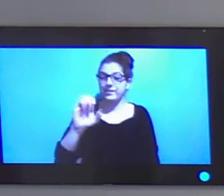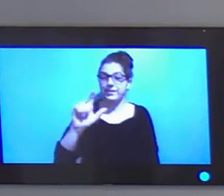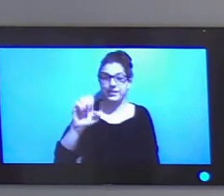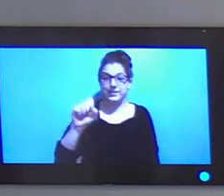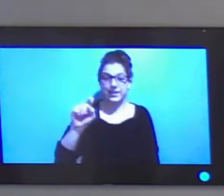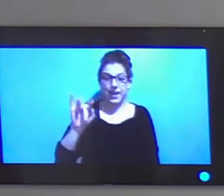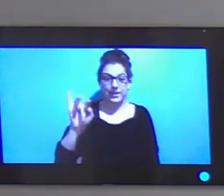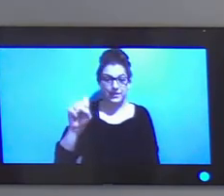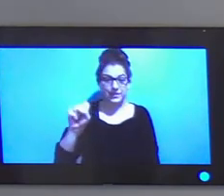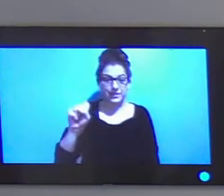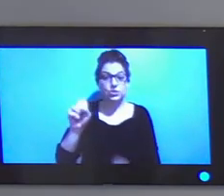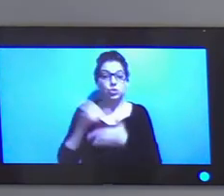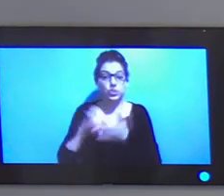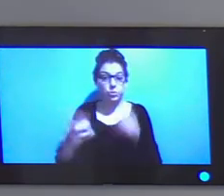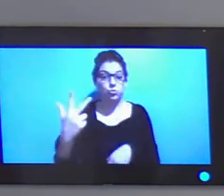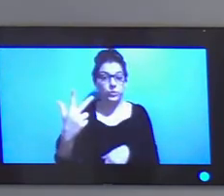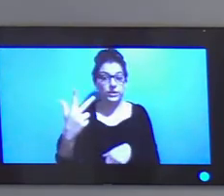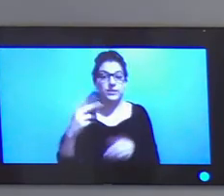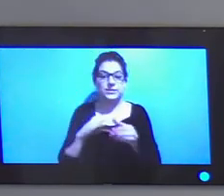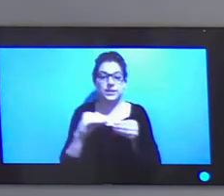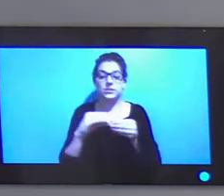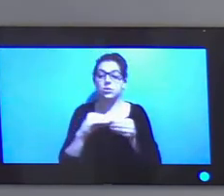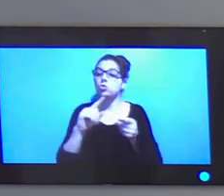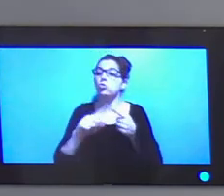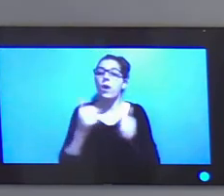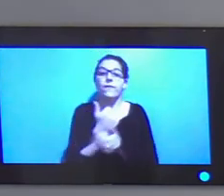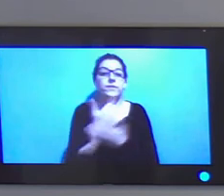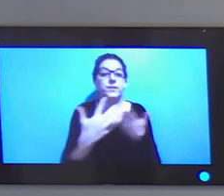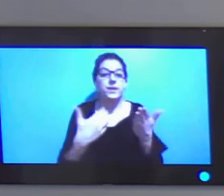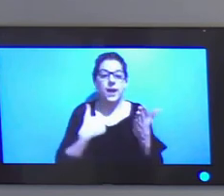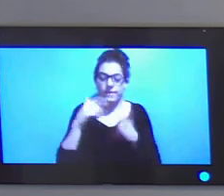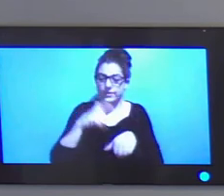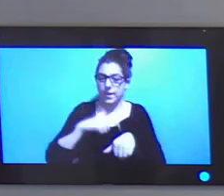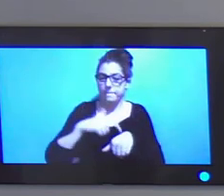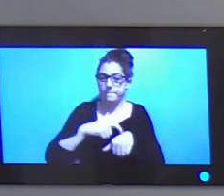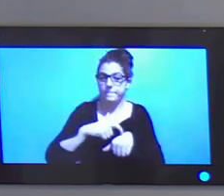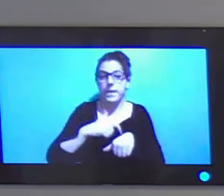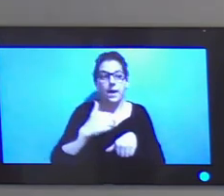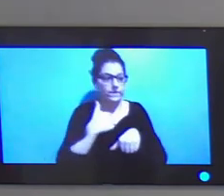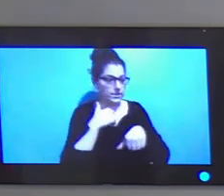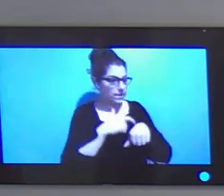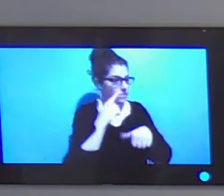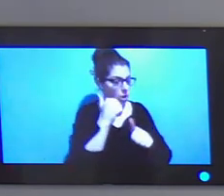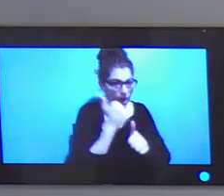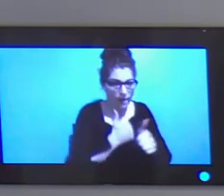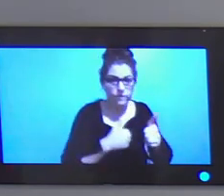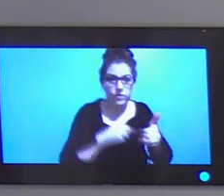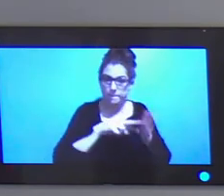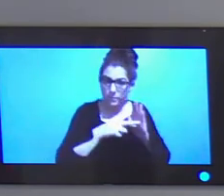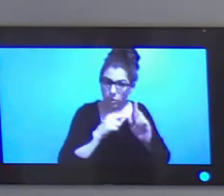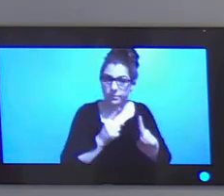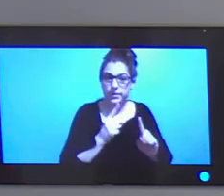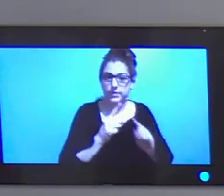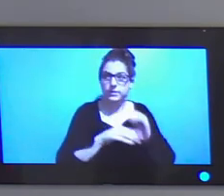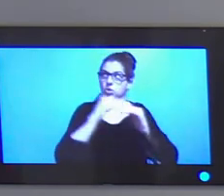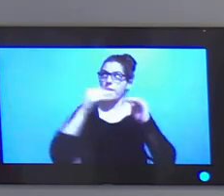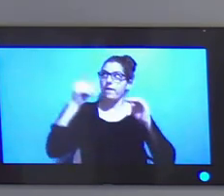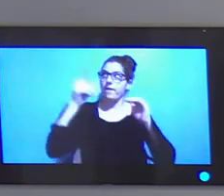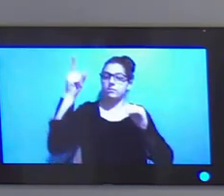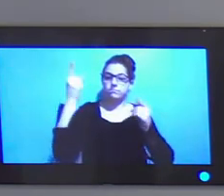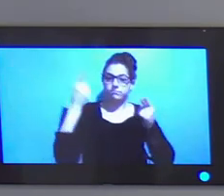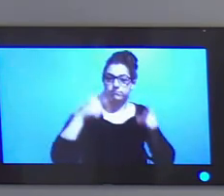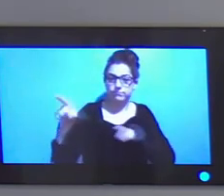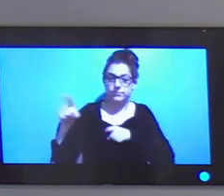3. To everything there is a season, a time for every purpose under heaven, a time to be